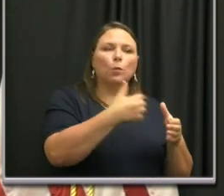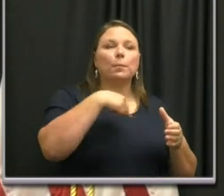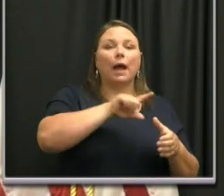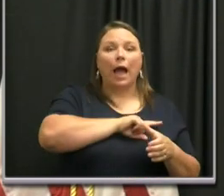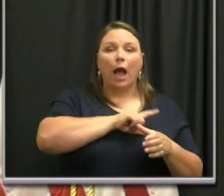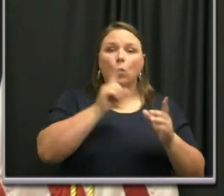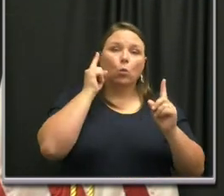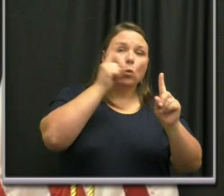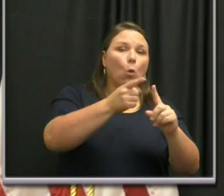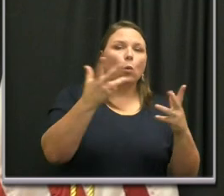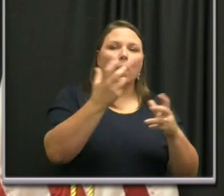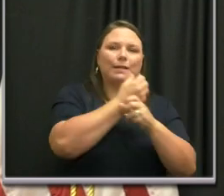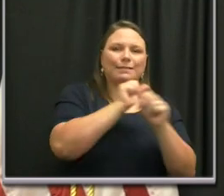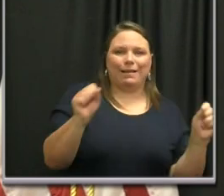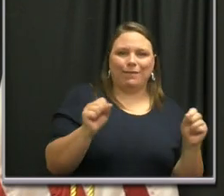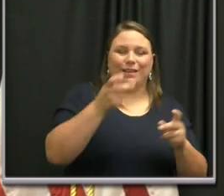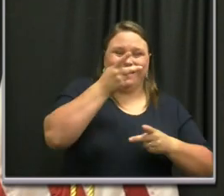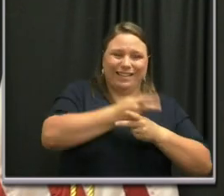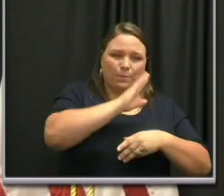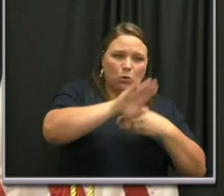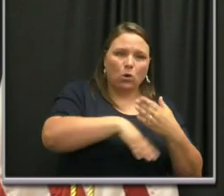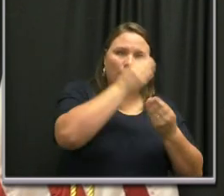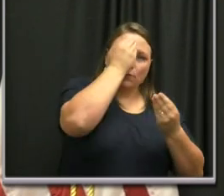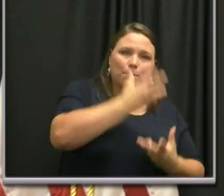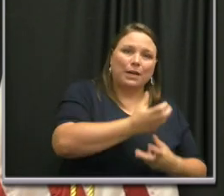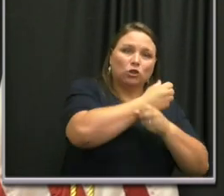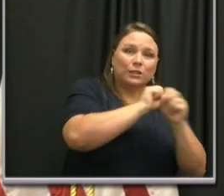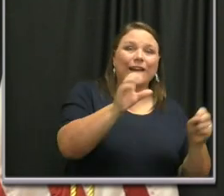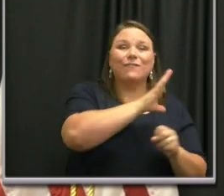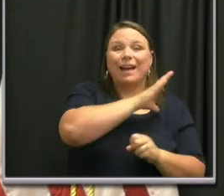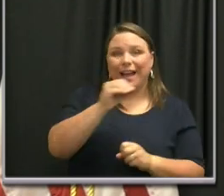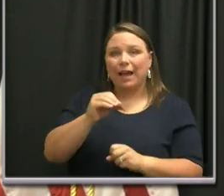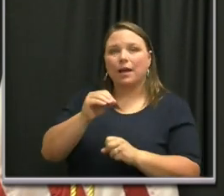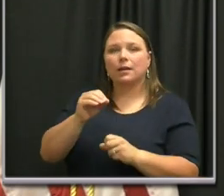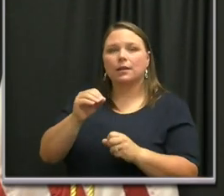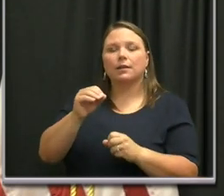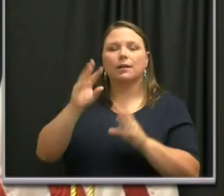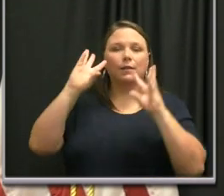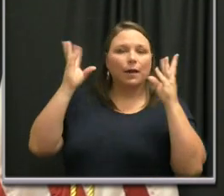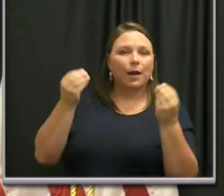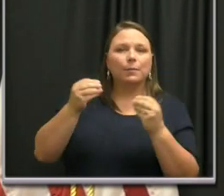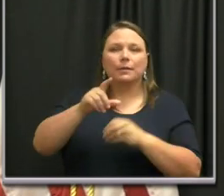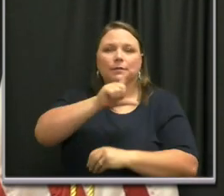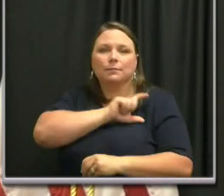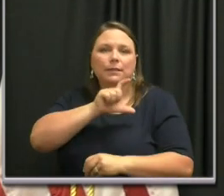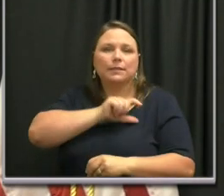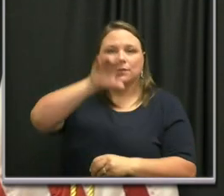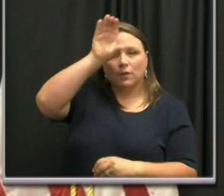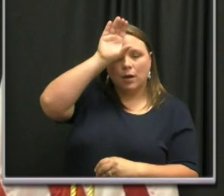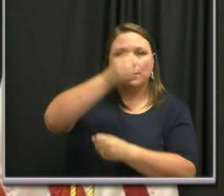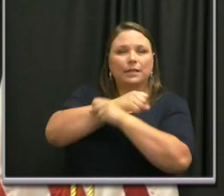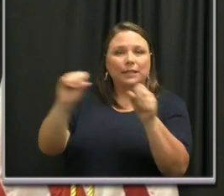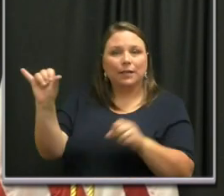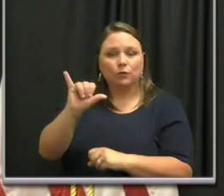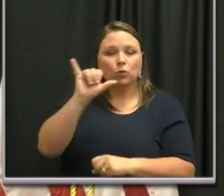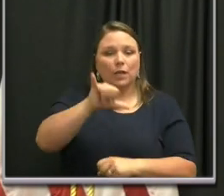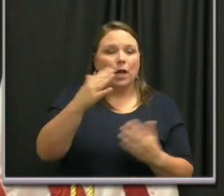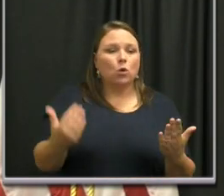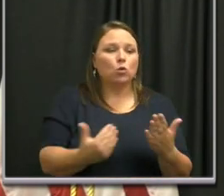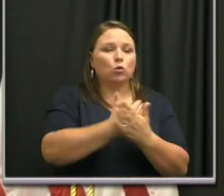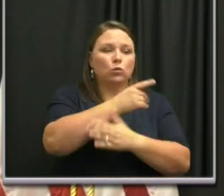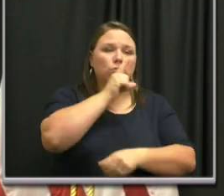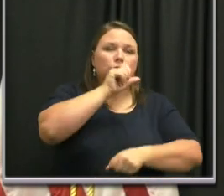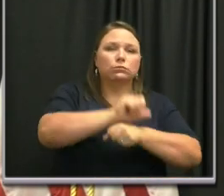safe and keeping our first responders safe. This new technical team is working with our